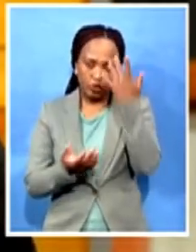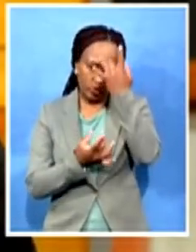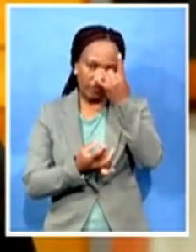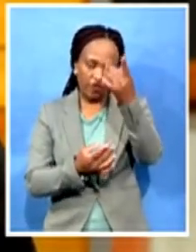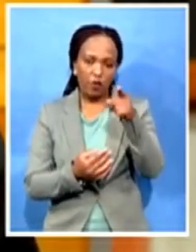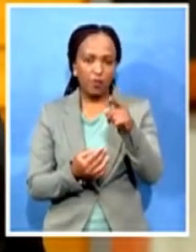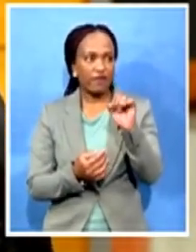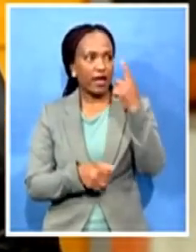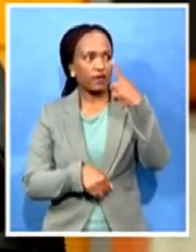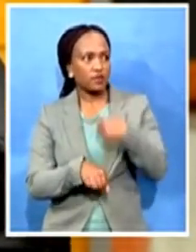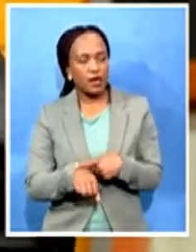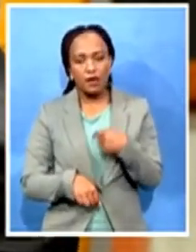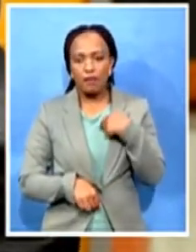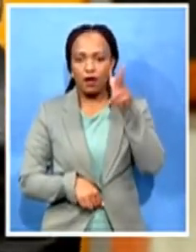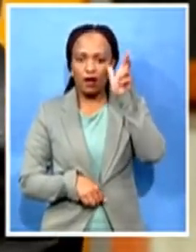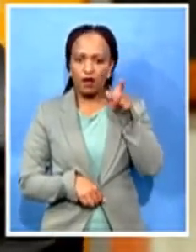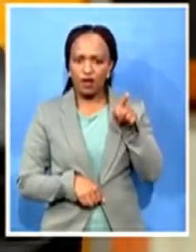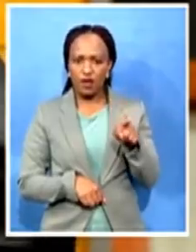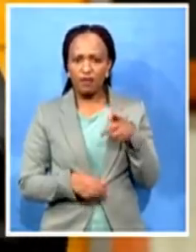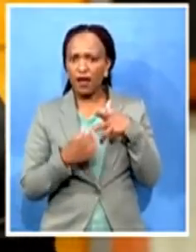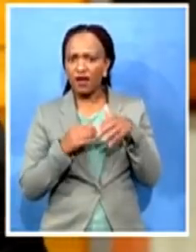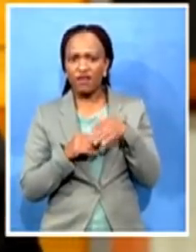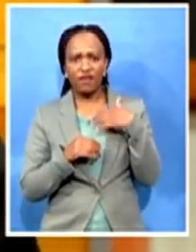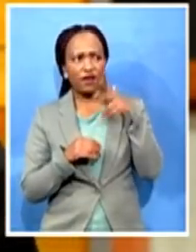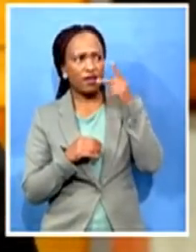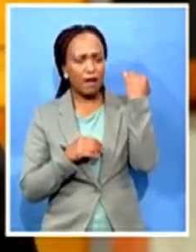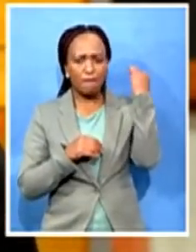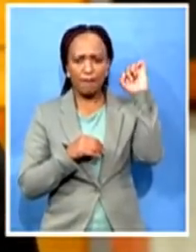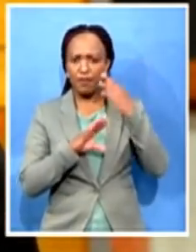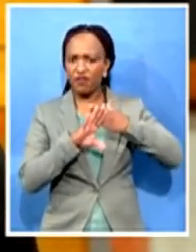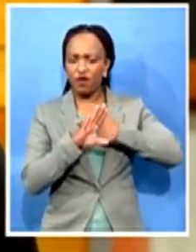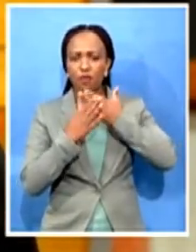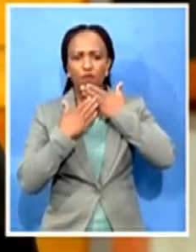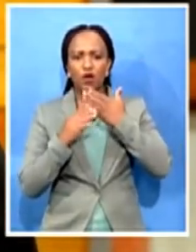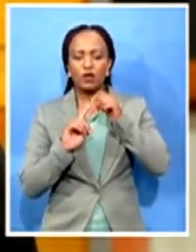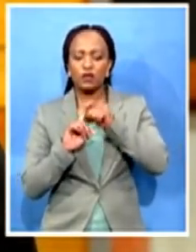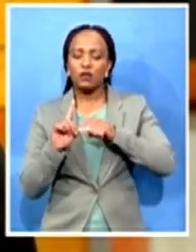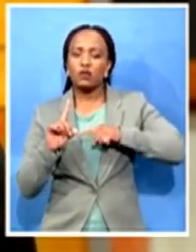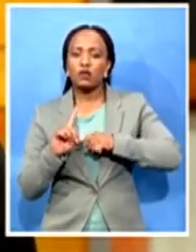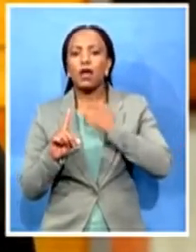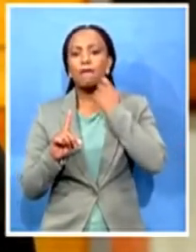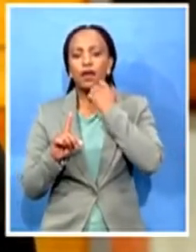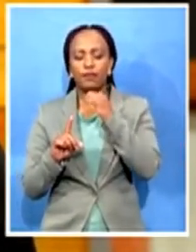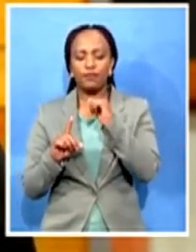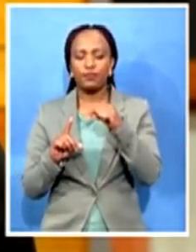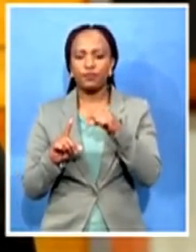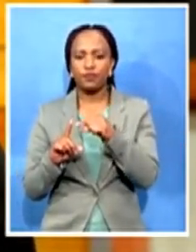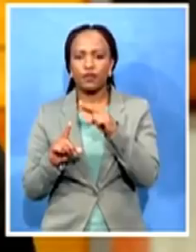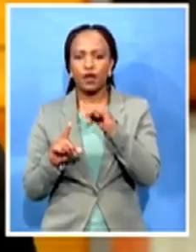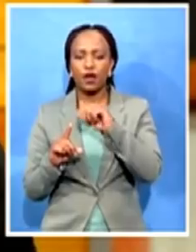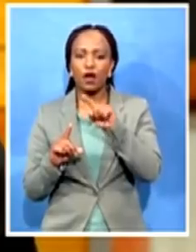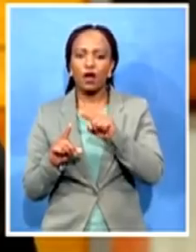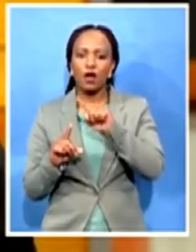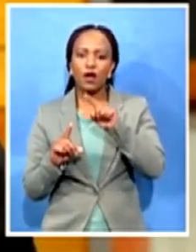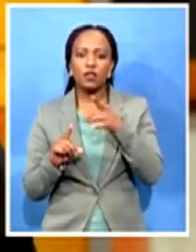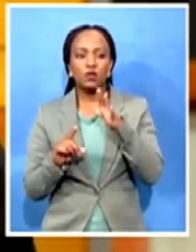of any opposition at all. And Mr. Agrizzi is also appearing on Friday in the Commercial Crime Court in Pretoria, where he